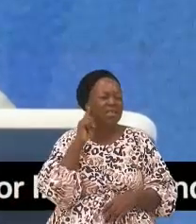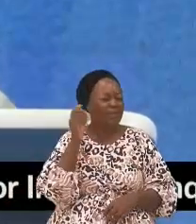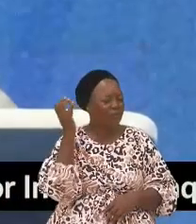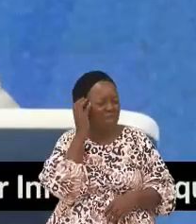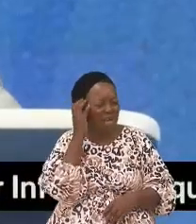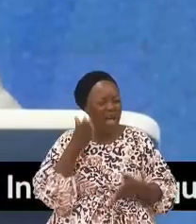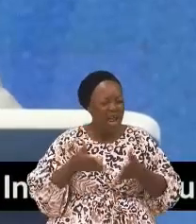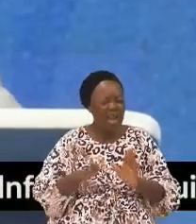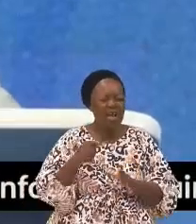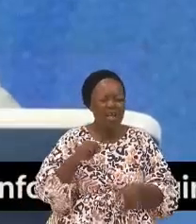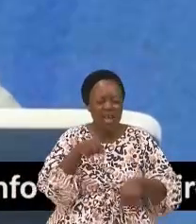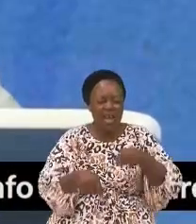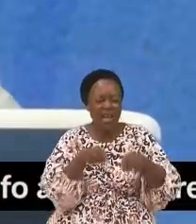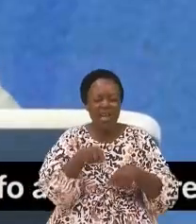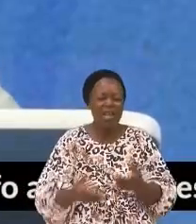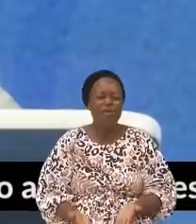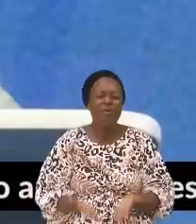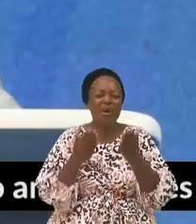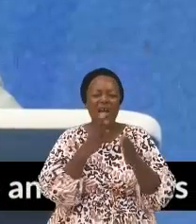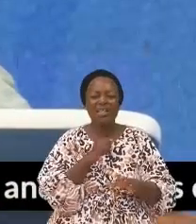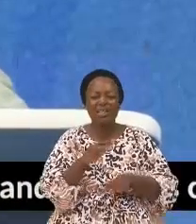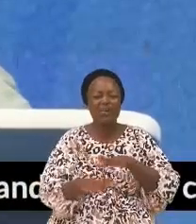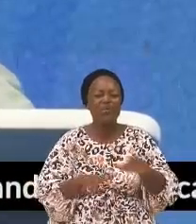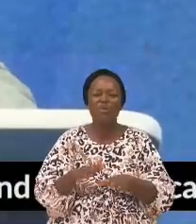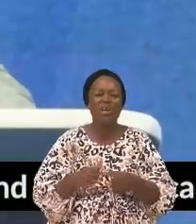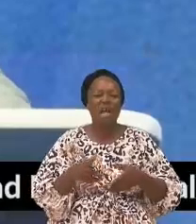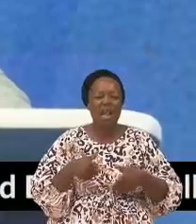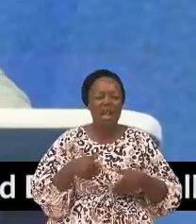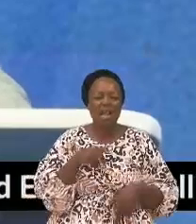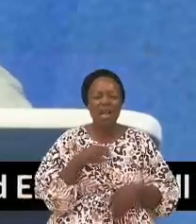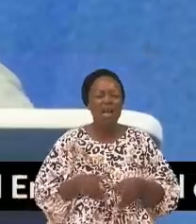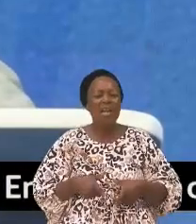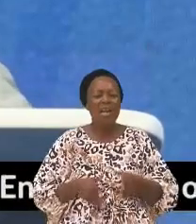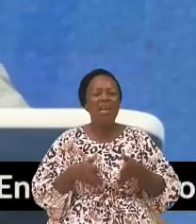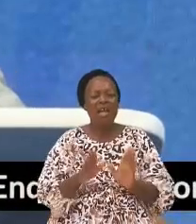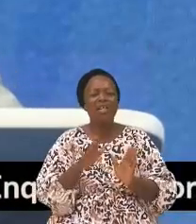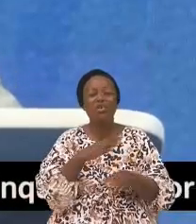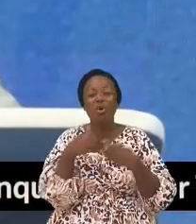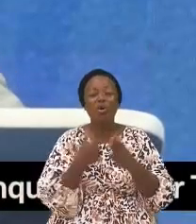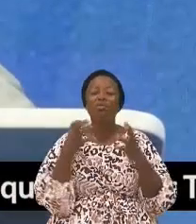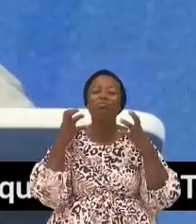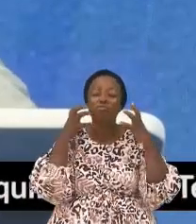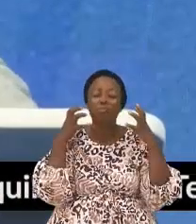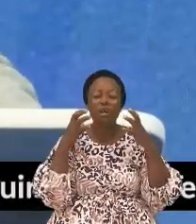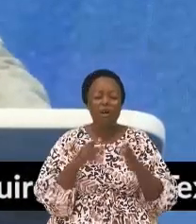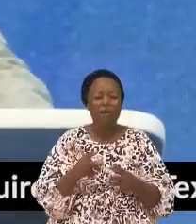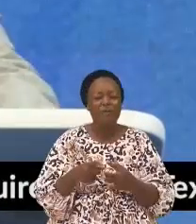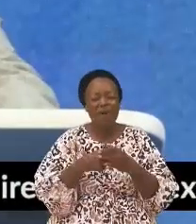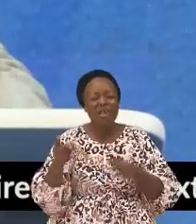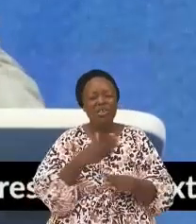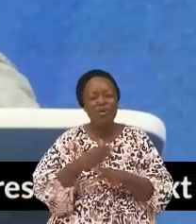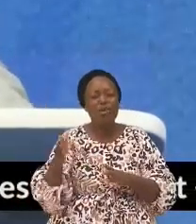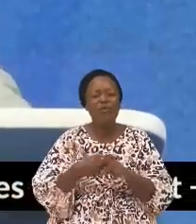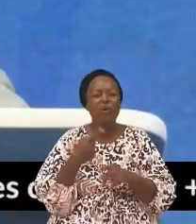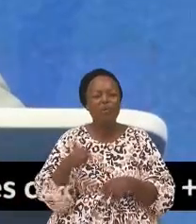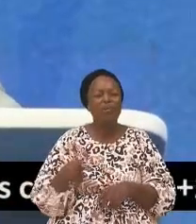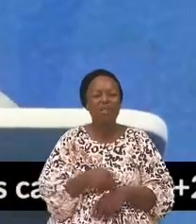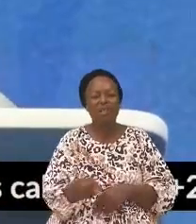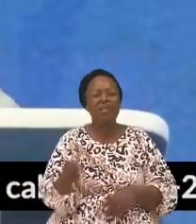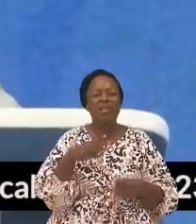blind. Let the deaf hear. Let the limb rise up and walk. Let all the tumor, all